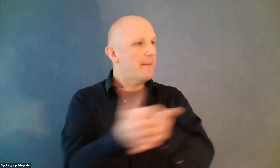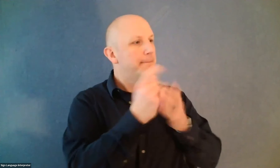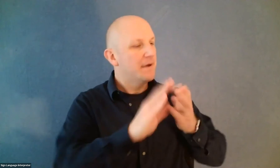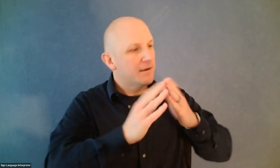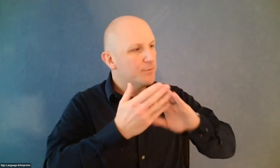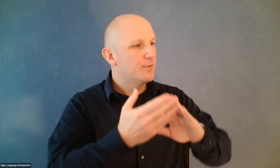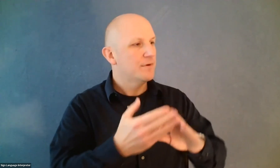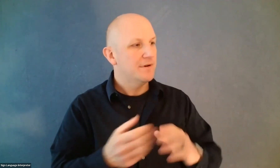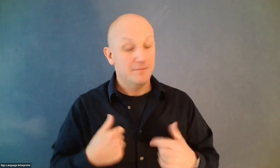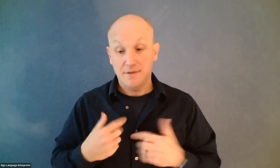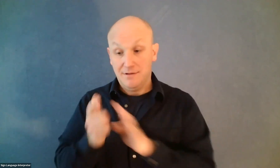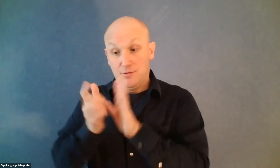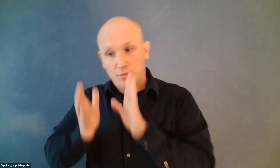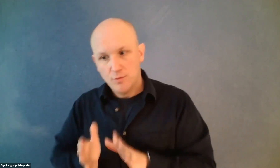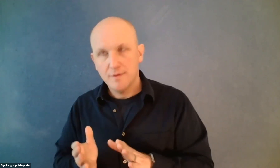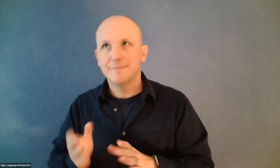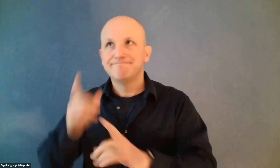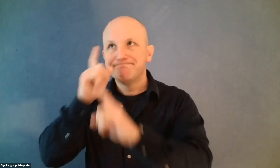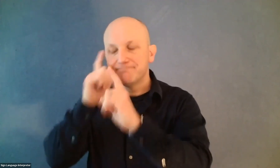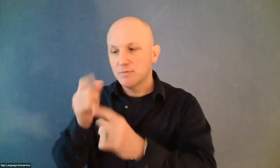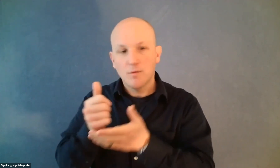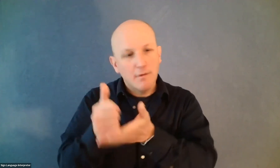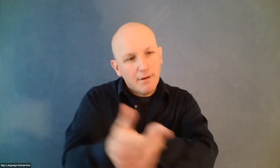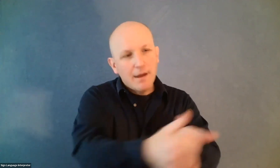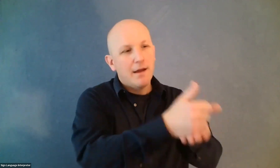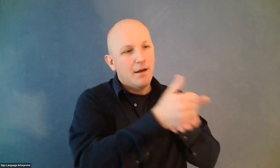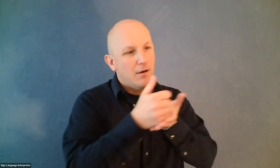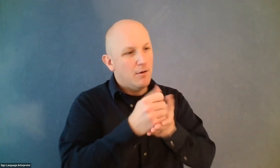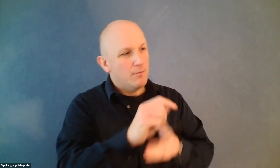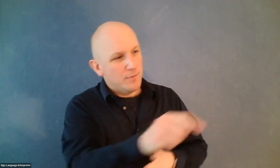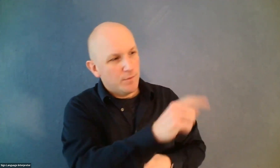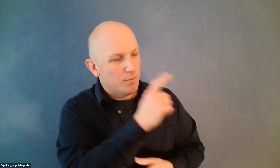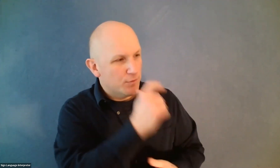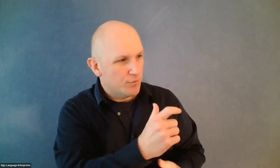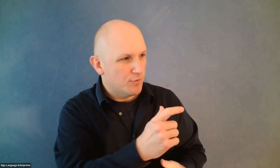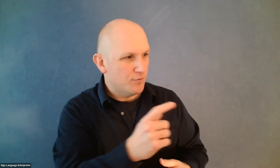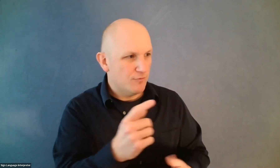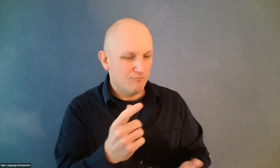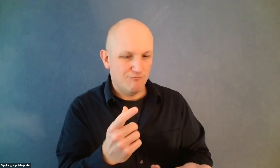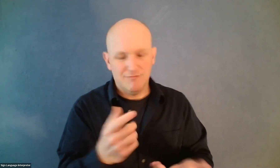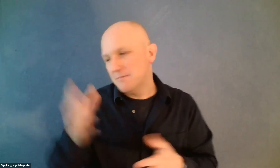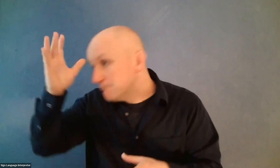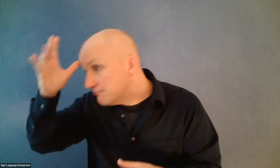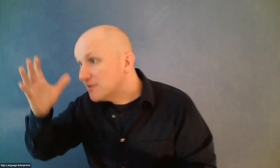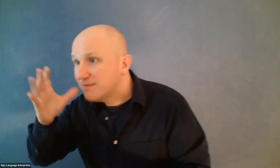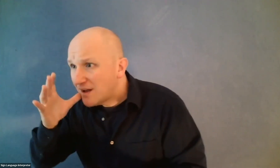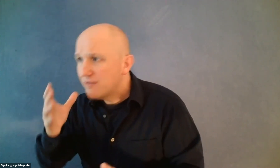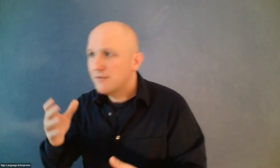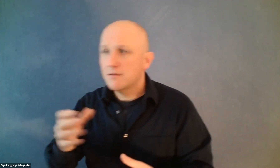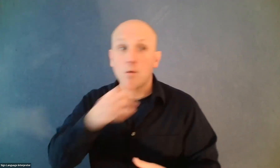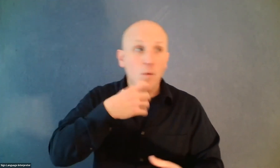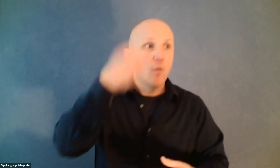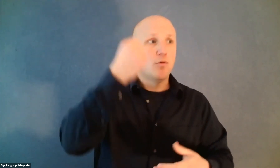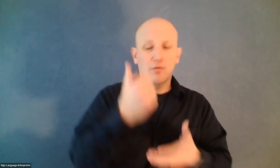an attorney is really just about giving back to those who shaped me as I was younger, and wanting to pursue